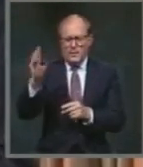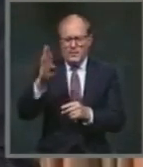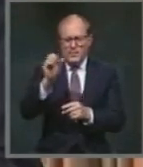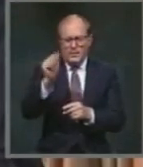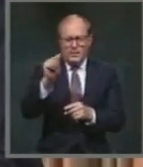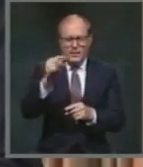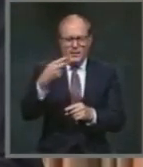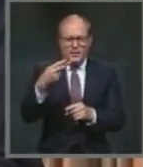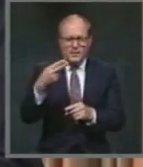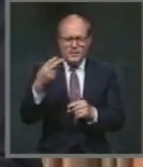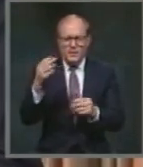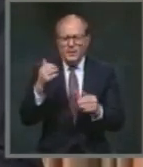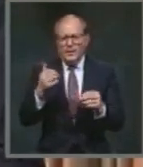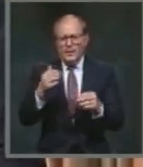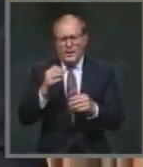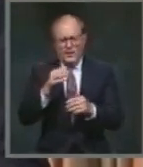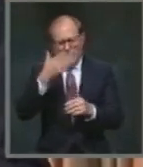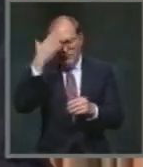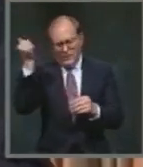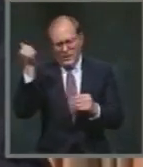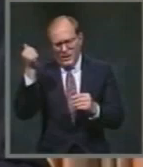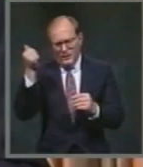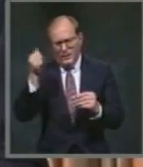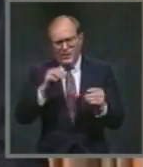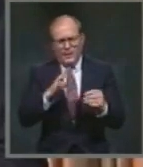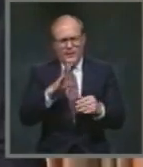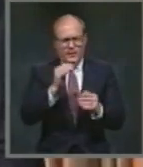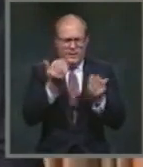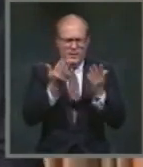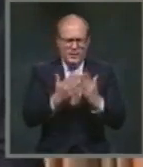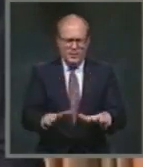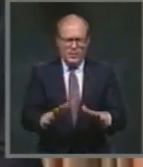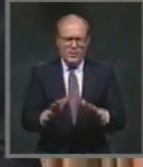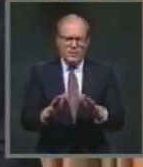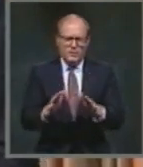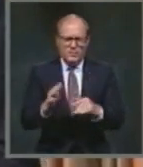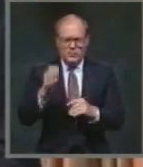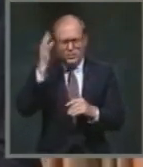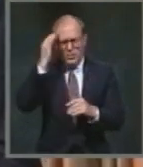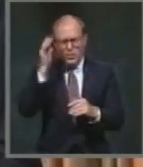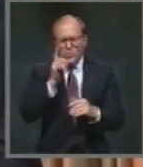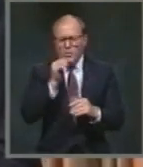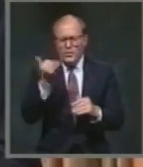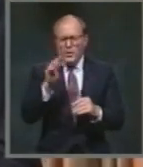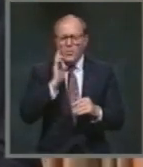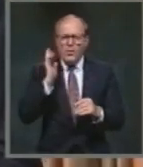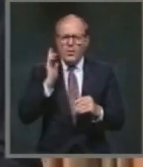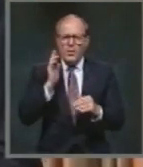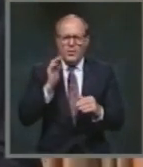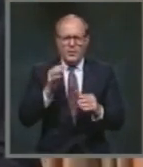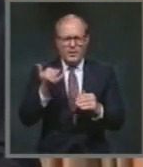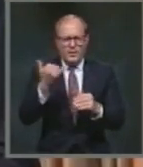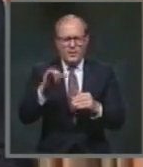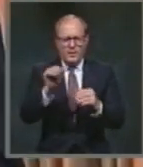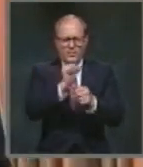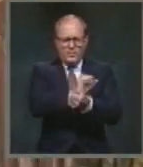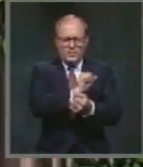God out of slavery to Egypt, and they lost their identity and went into bondage to other